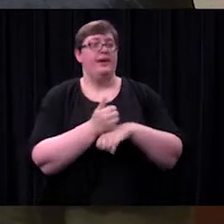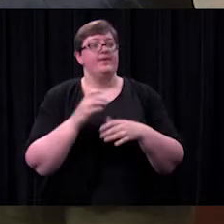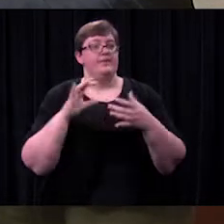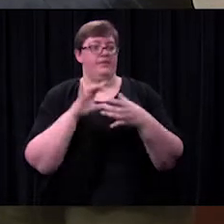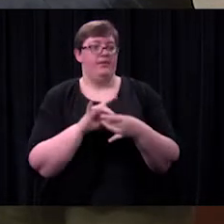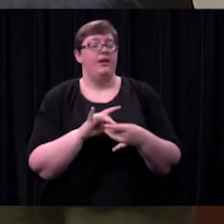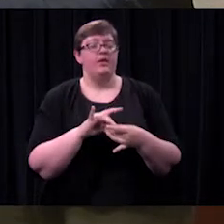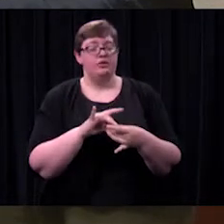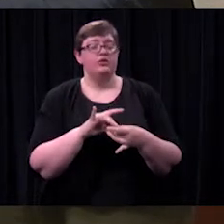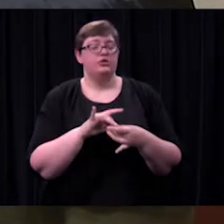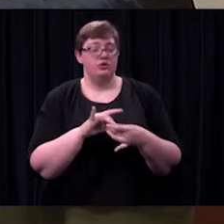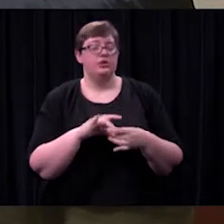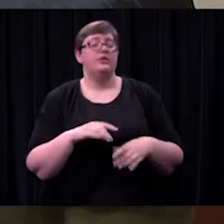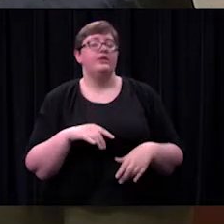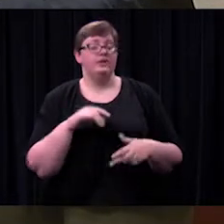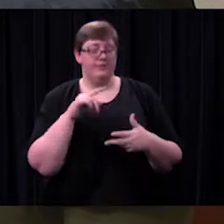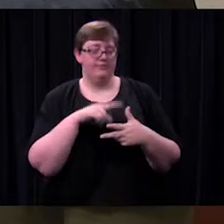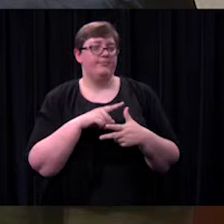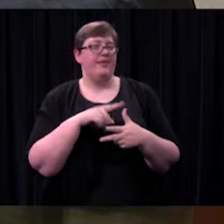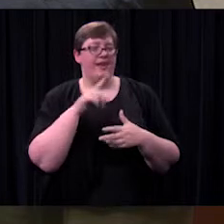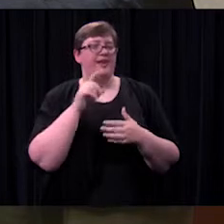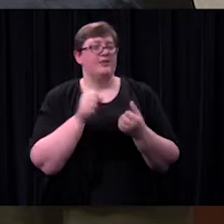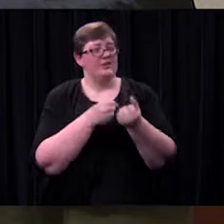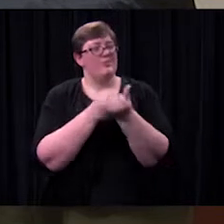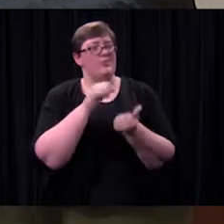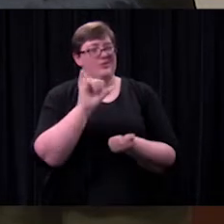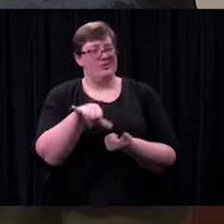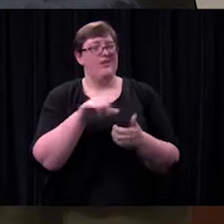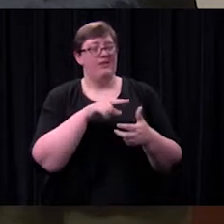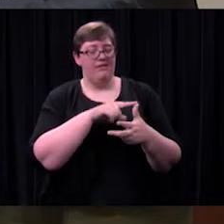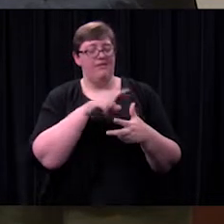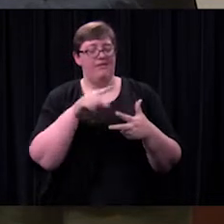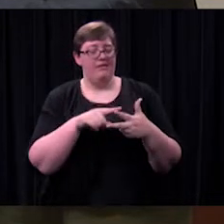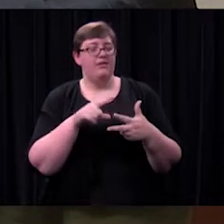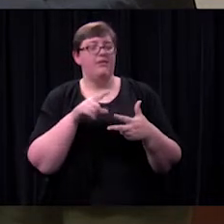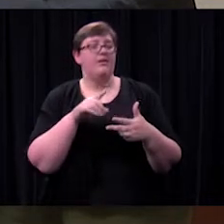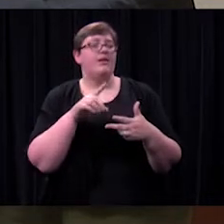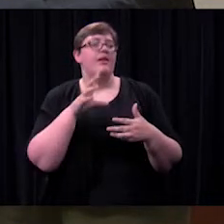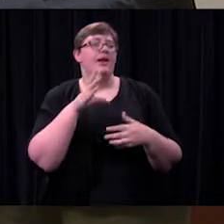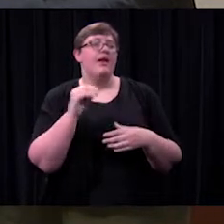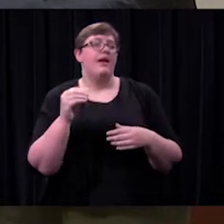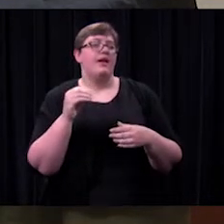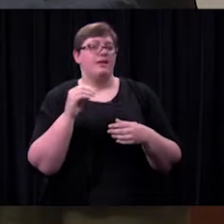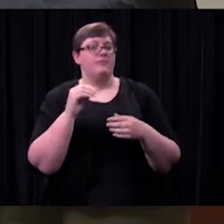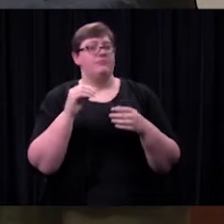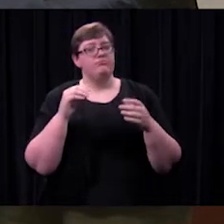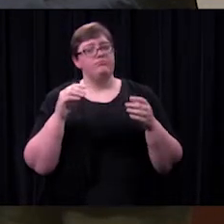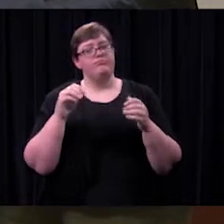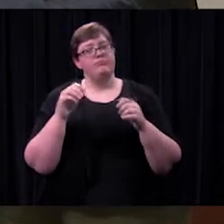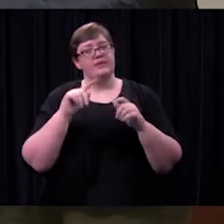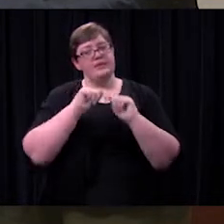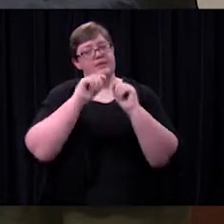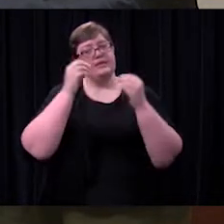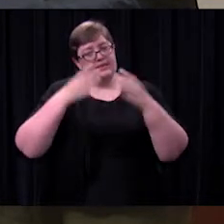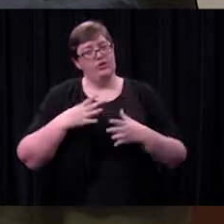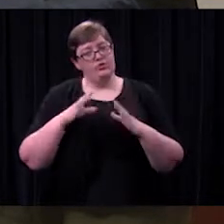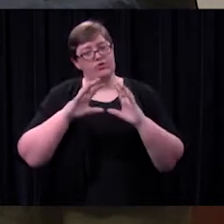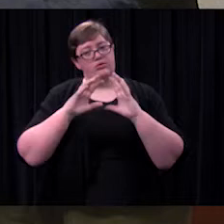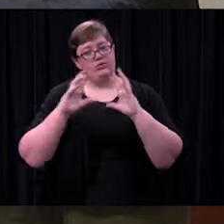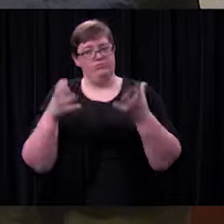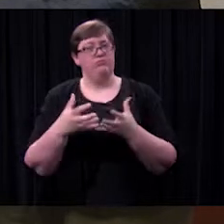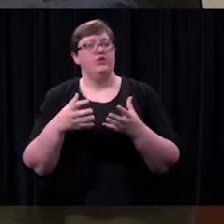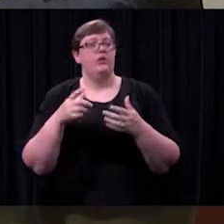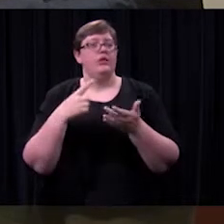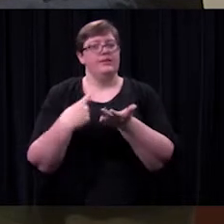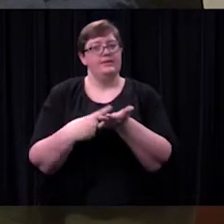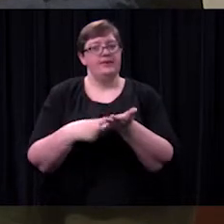support standards-based instruction, and then also our professional learning communities, our groups of teachers that are meeting together to meet kids' needs. And as Rich said, it'll